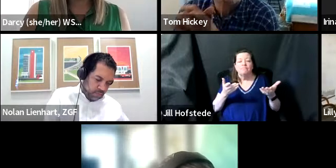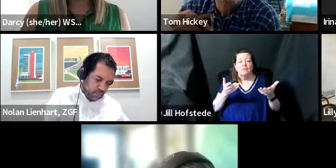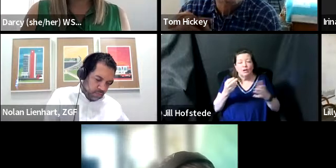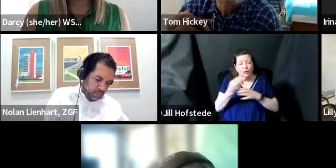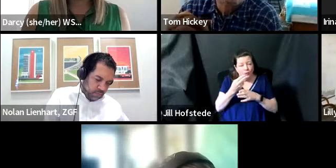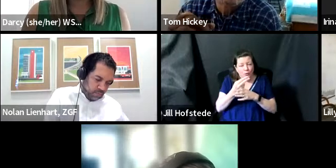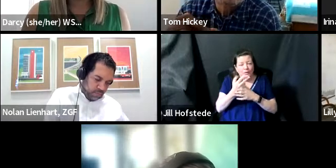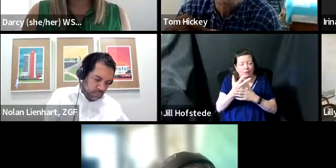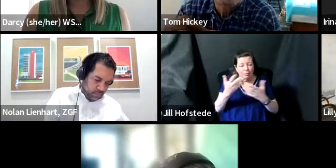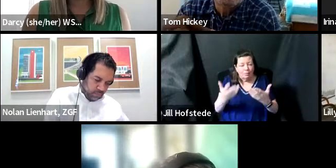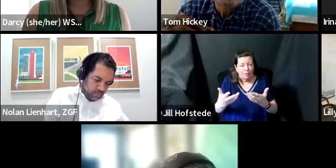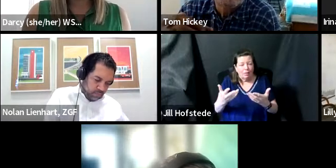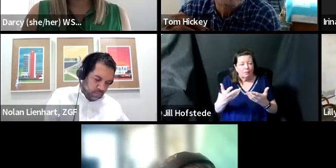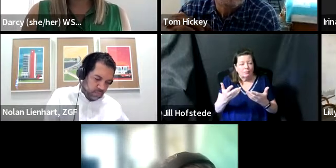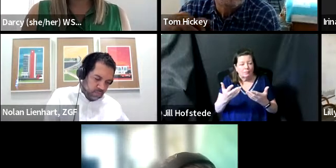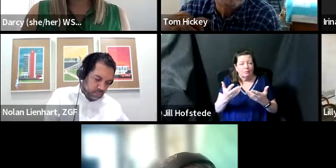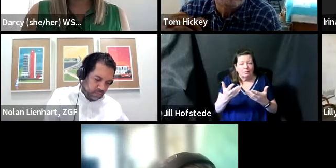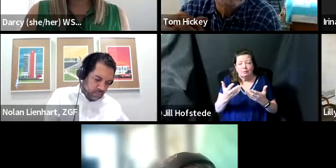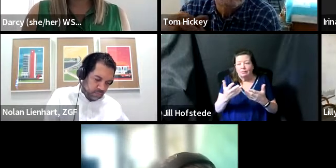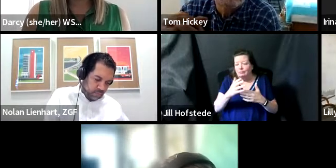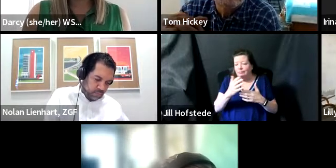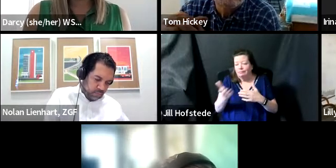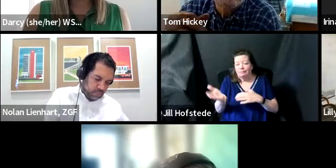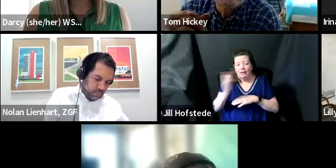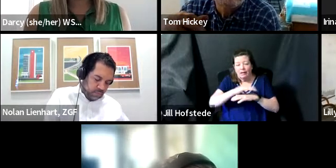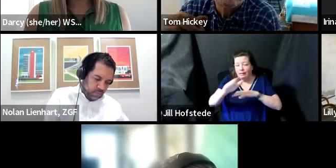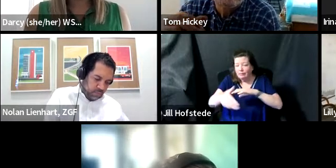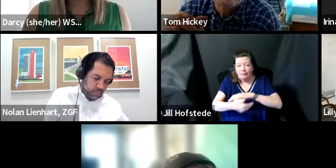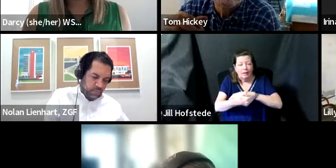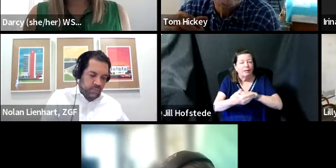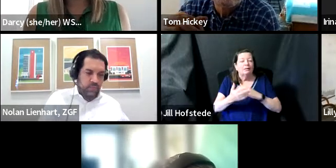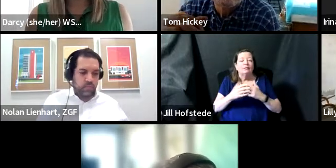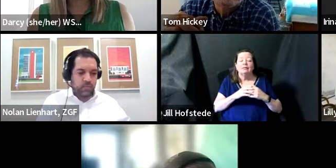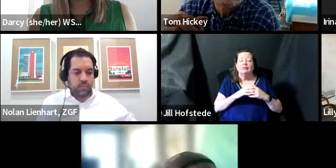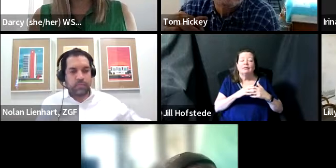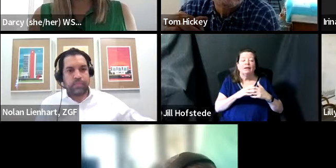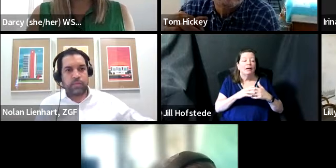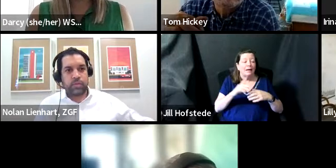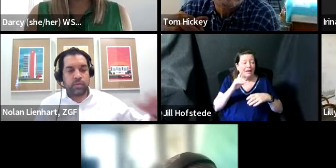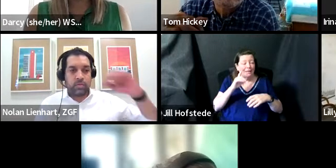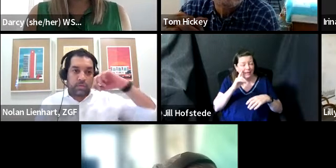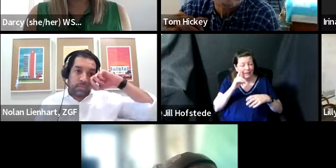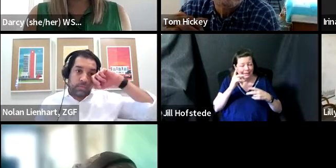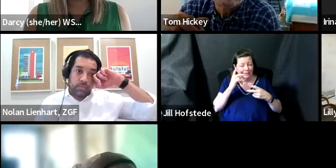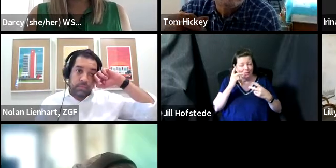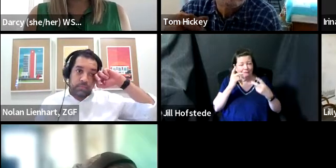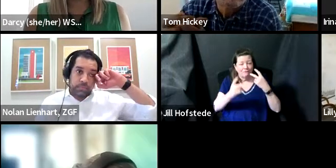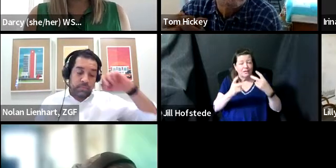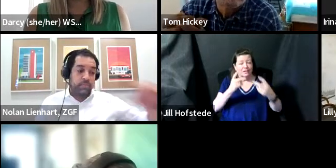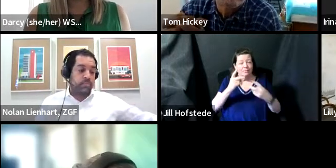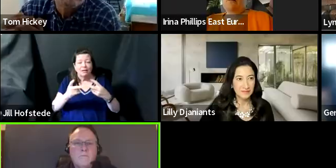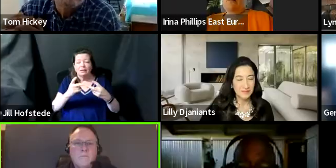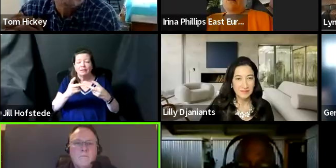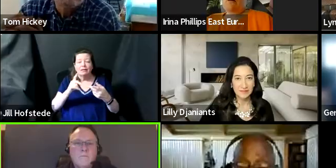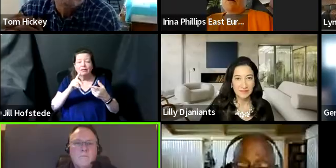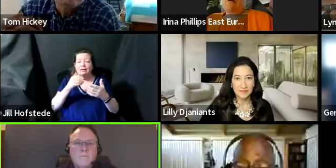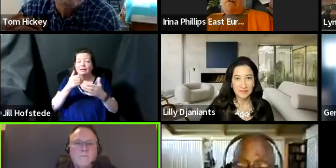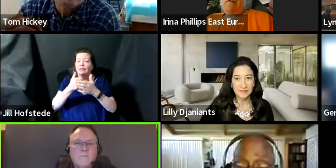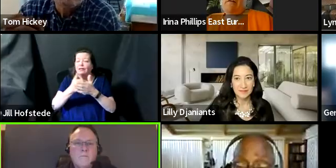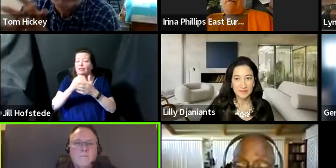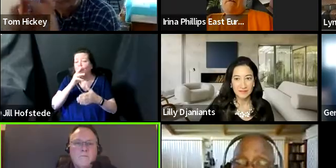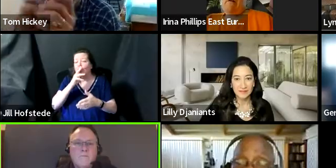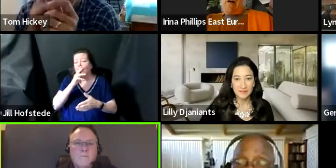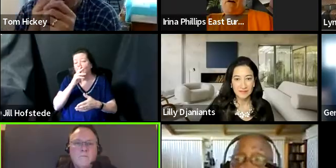used a lot anytime, day or night. And I think the visibility to the water is probably one